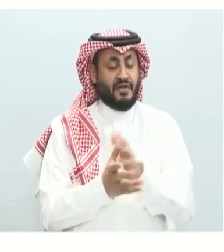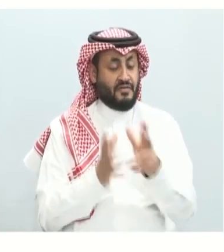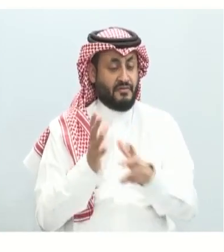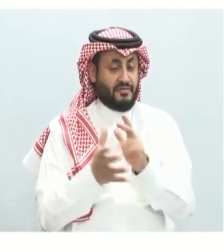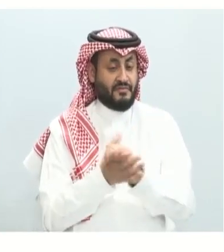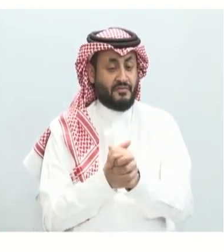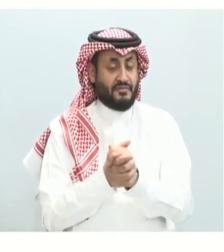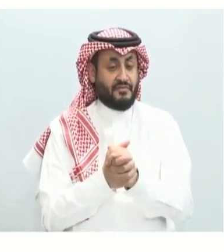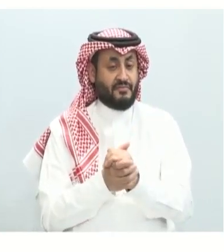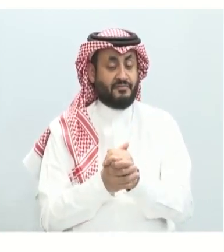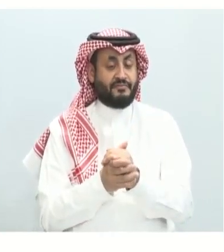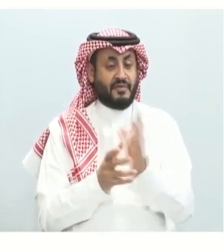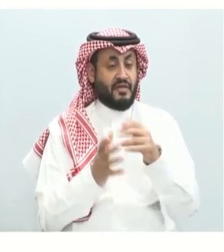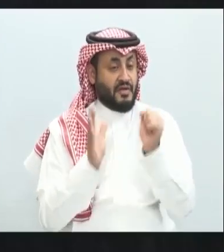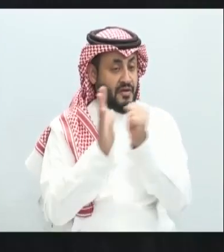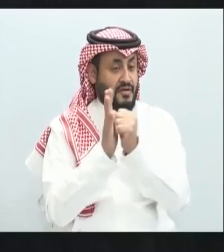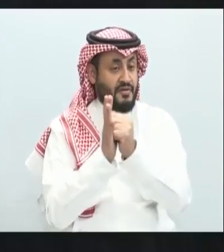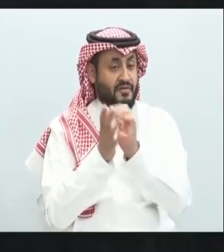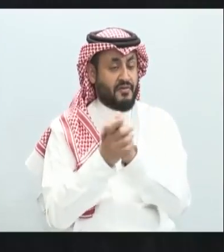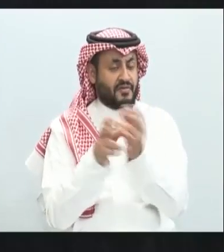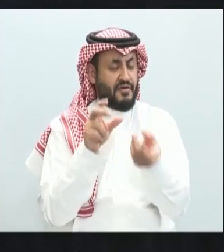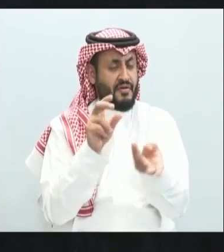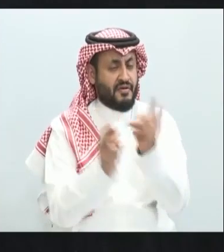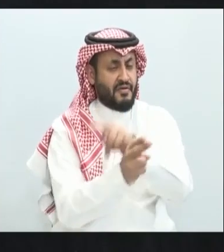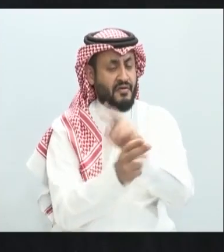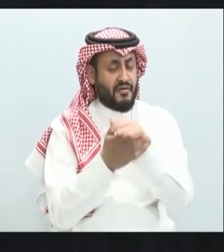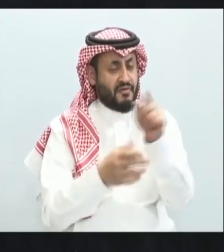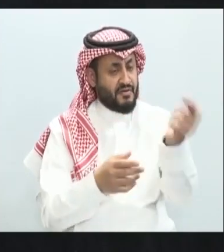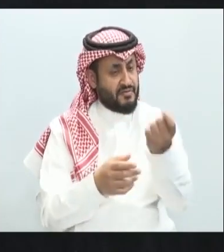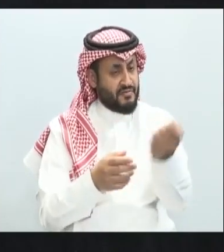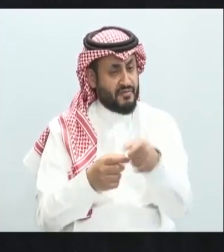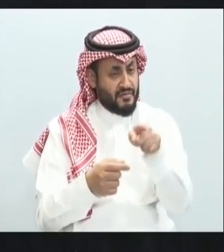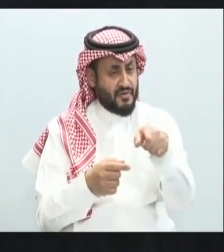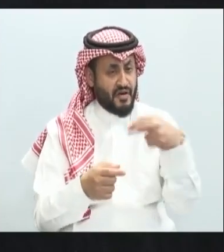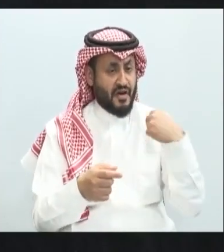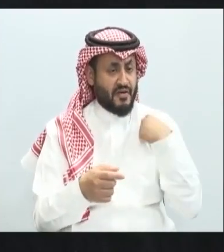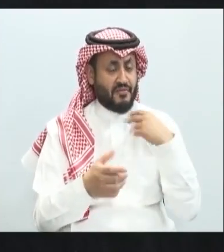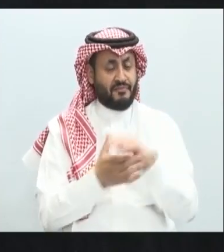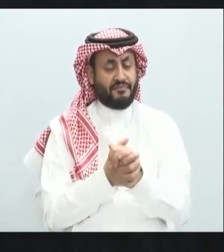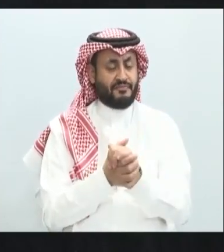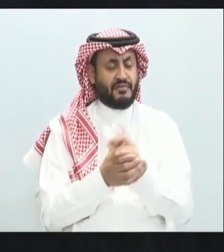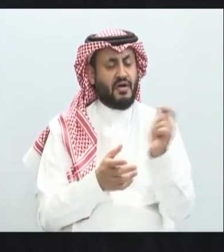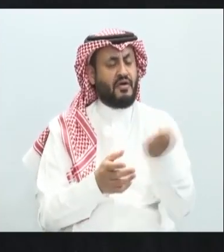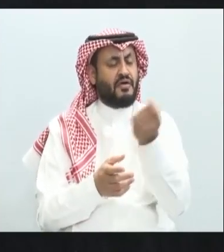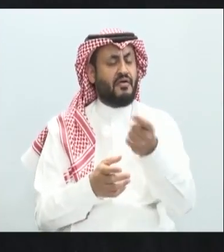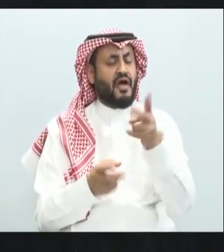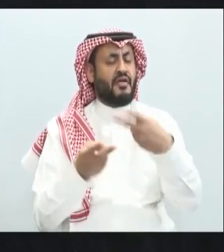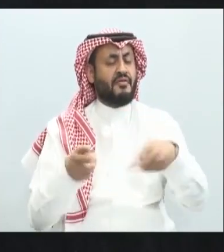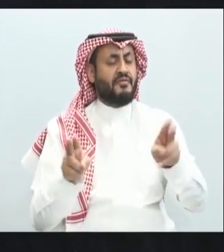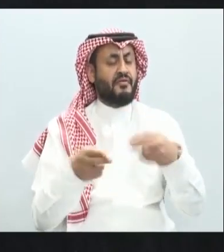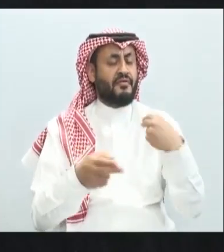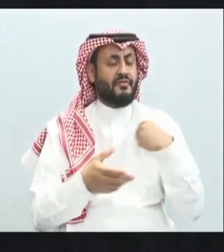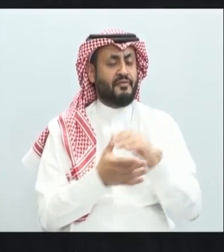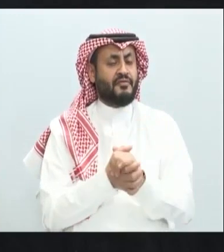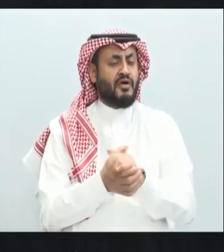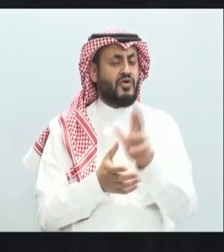about house, we said that you can make your own version. You can write your own chant. And